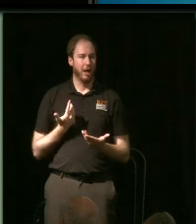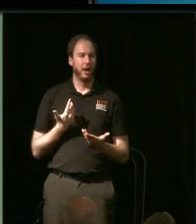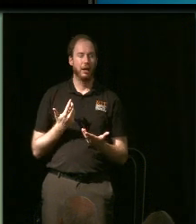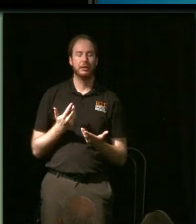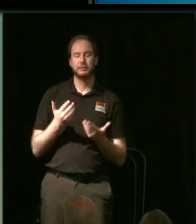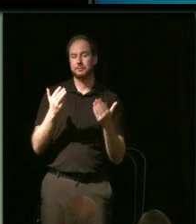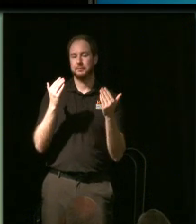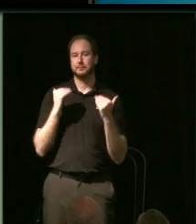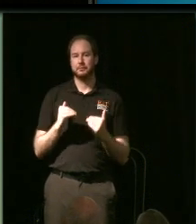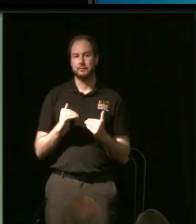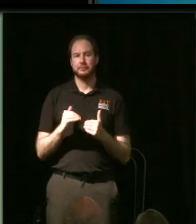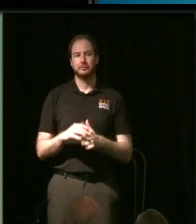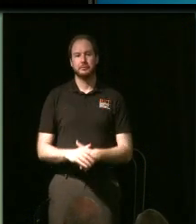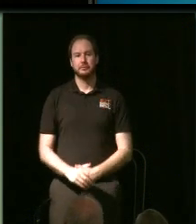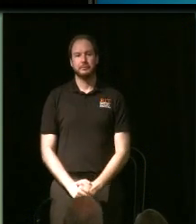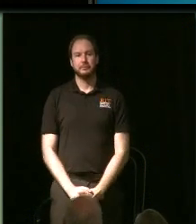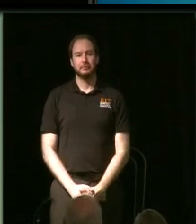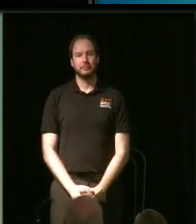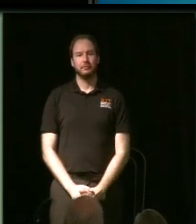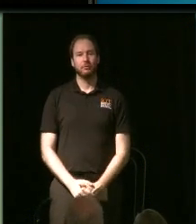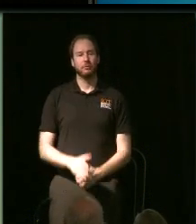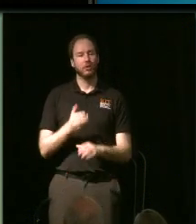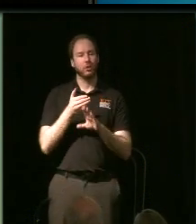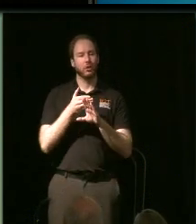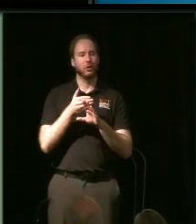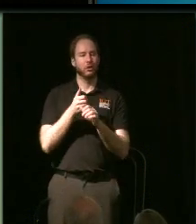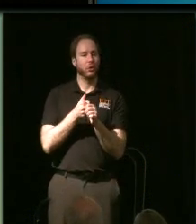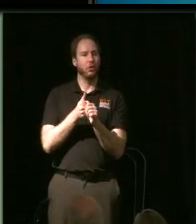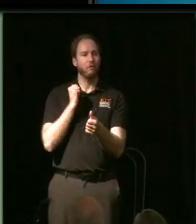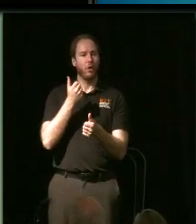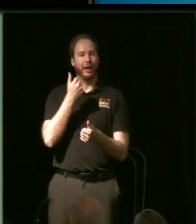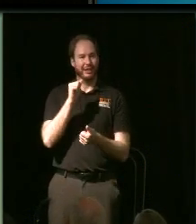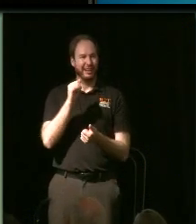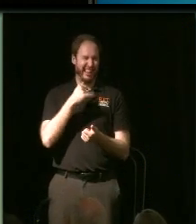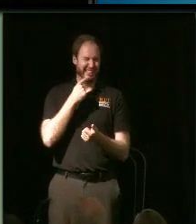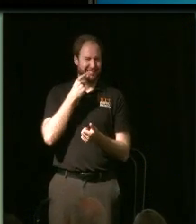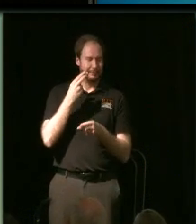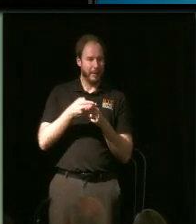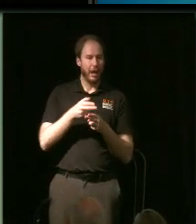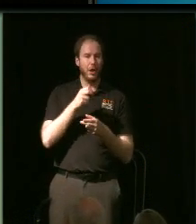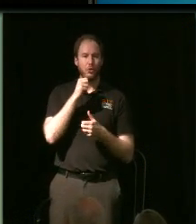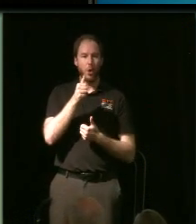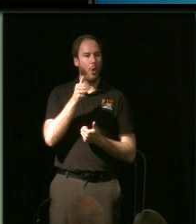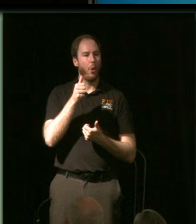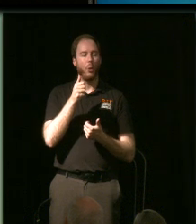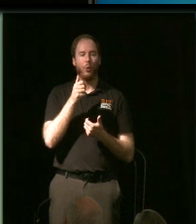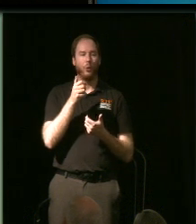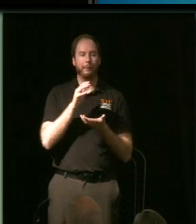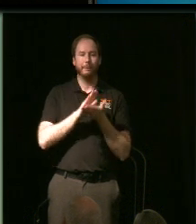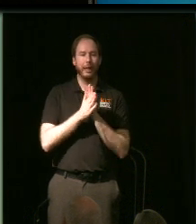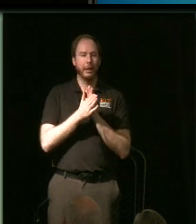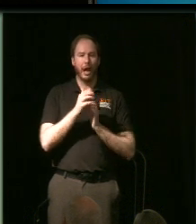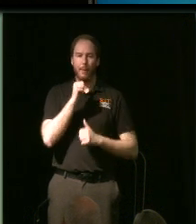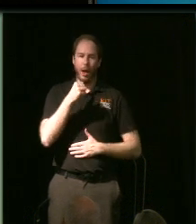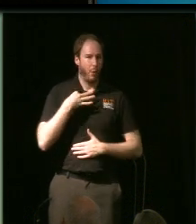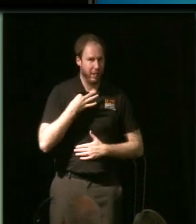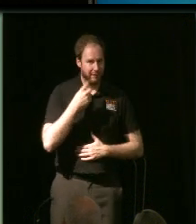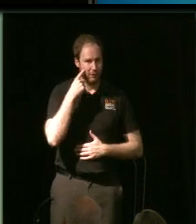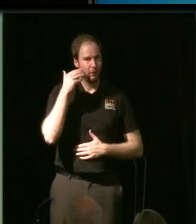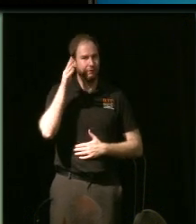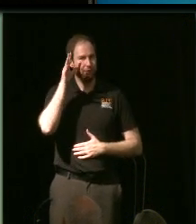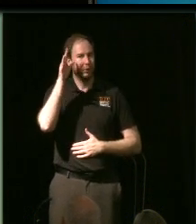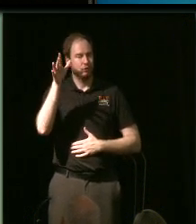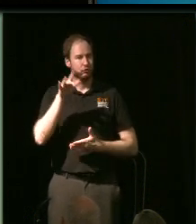And lastly, avoid disqualification from future trials. And there are many things that do that, but the gene-agnostic